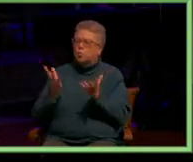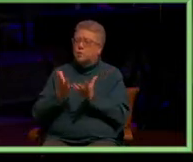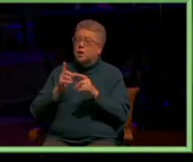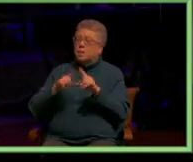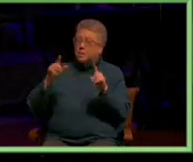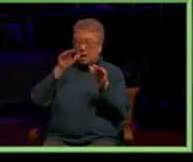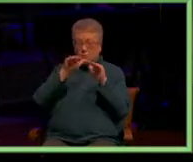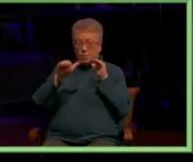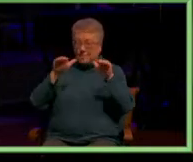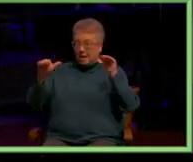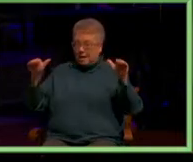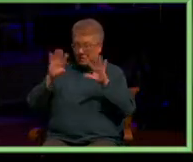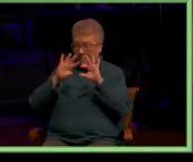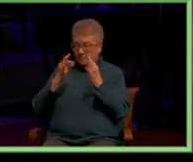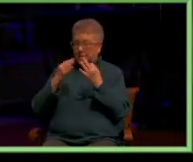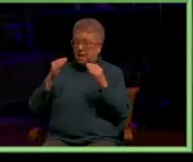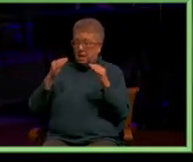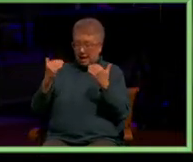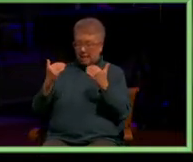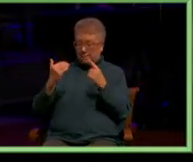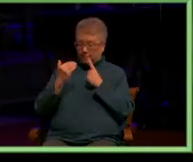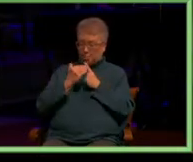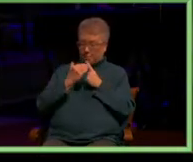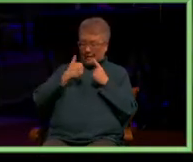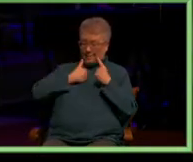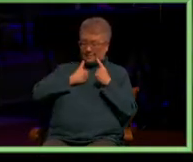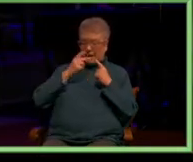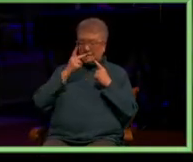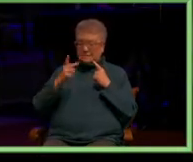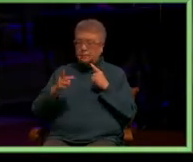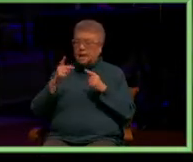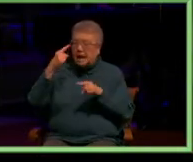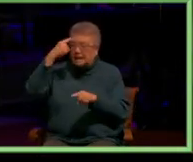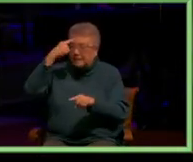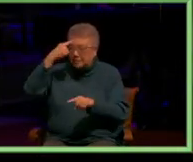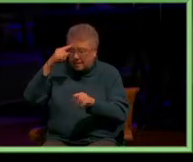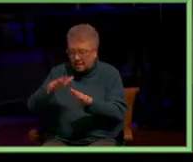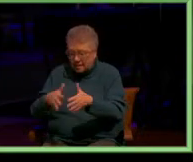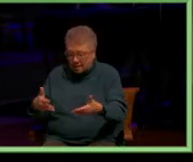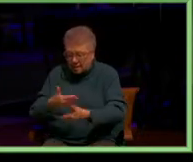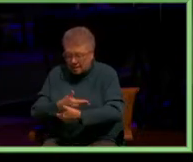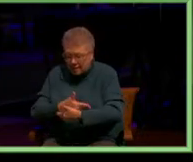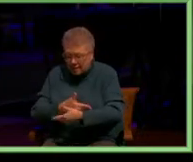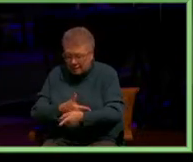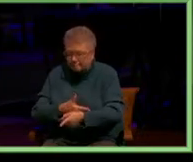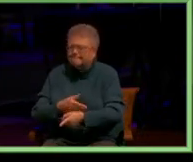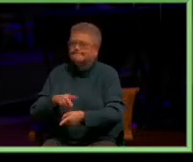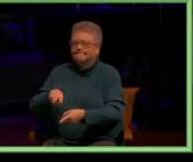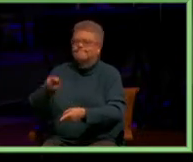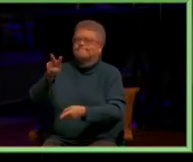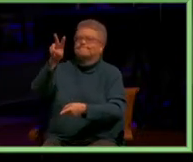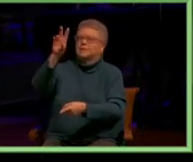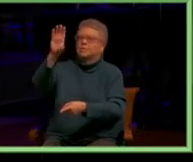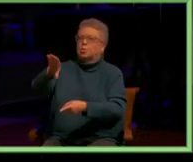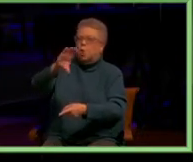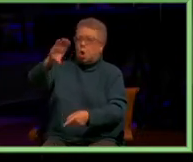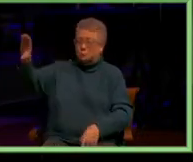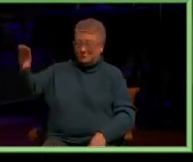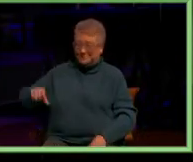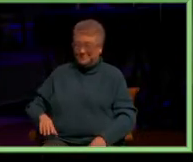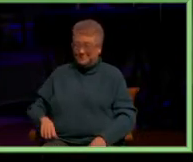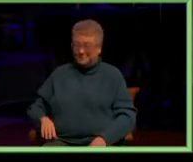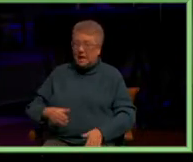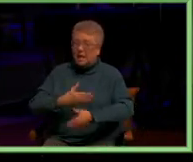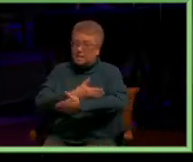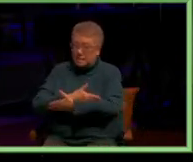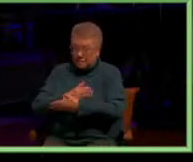our family, I'm always reminding myself, when I see a manger scene, I need to think of a cross. Because that baby came to